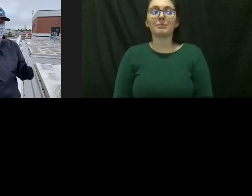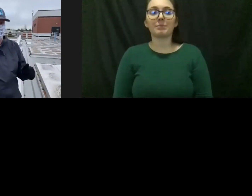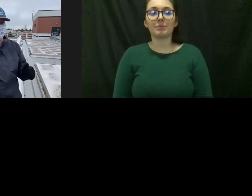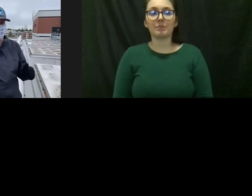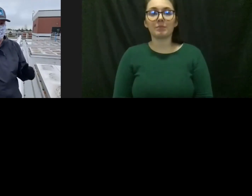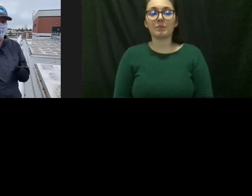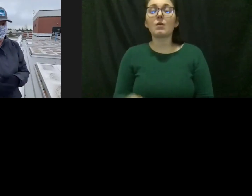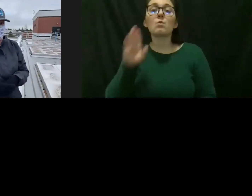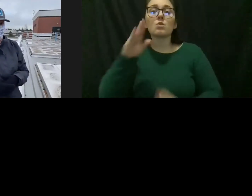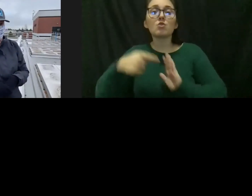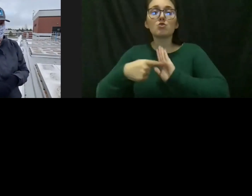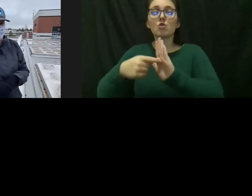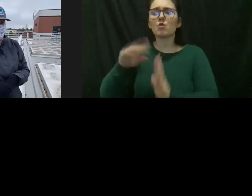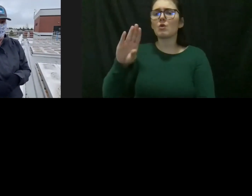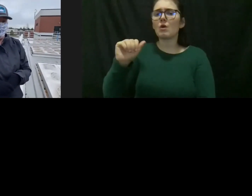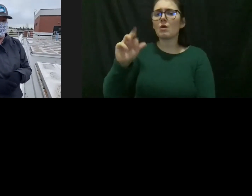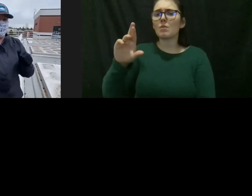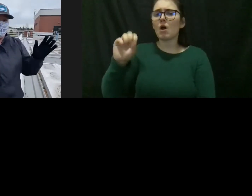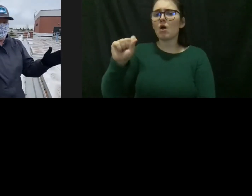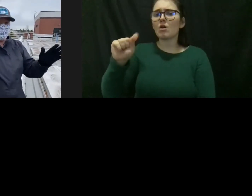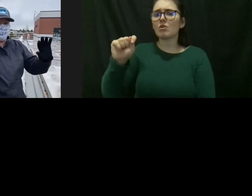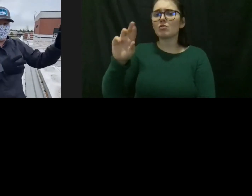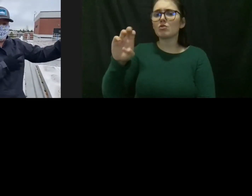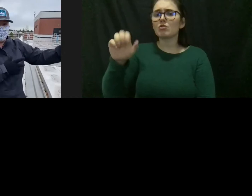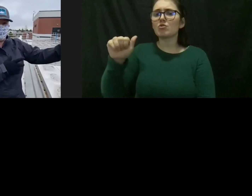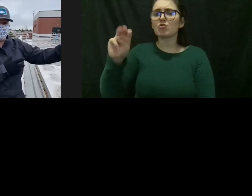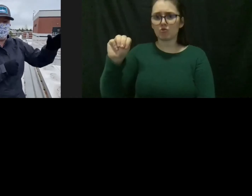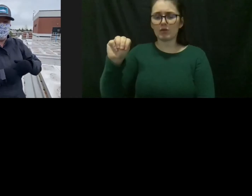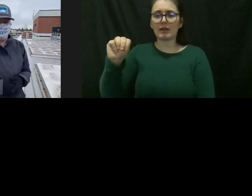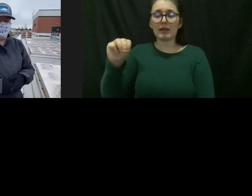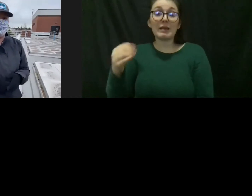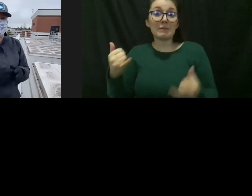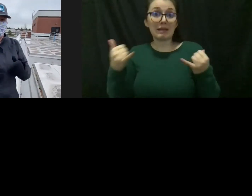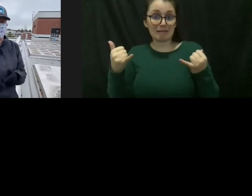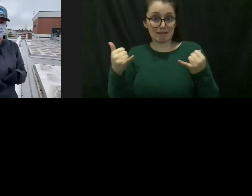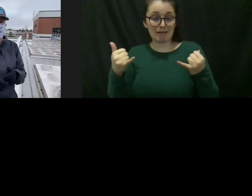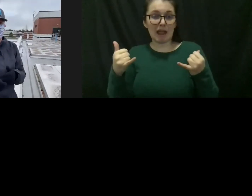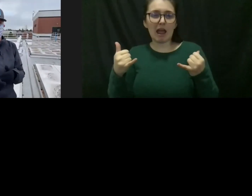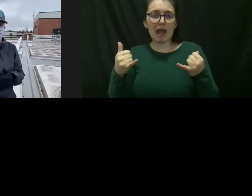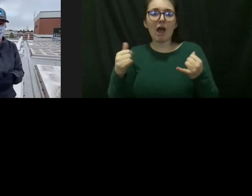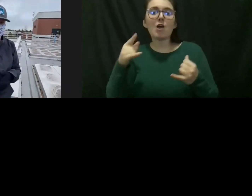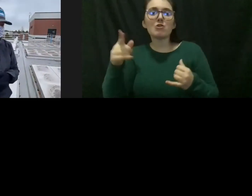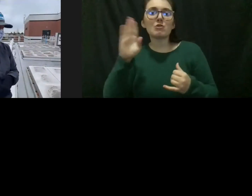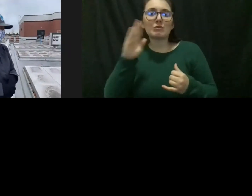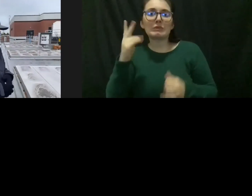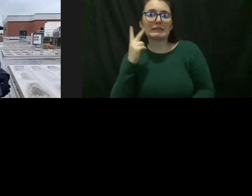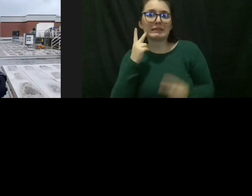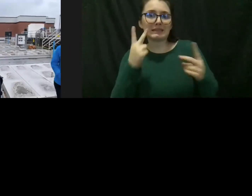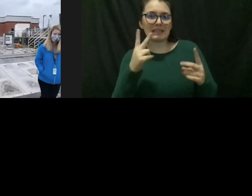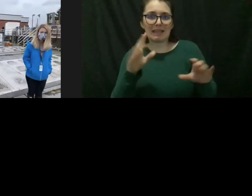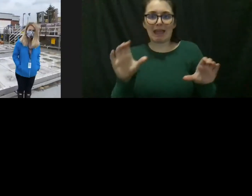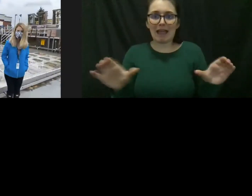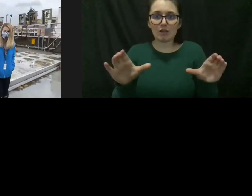the coolest spots at the treatment plant. So give us a moment as we walk up to them and you'll get to see them in action. Okay, it's going to get a